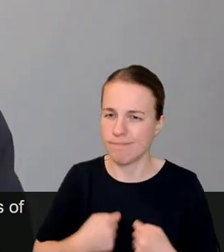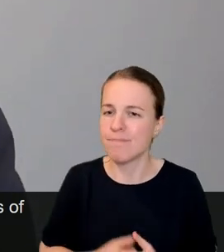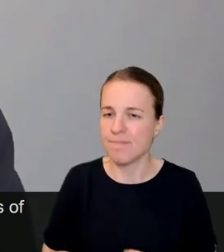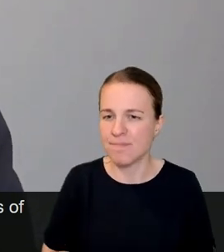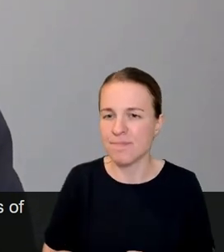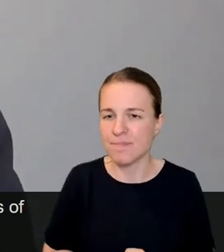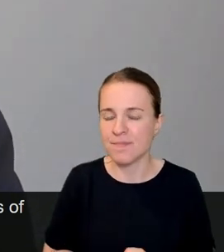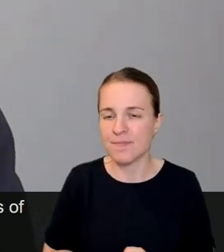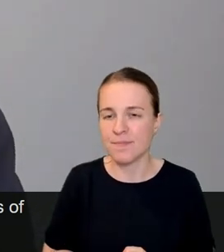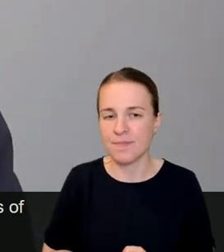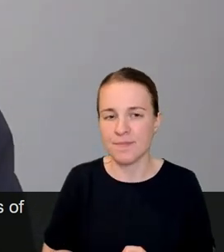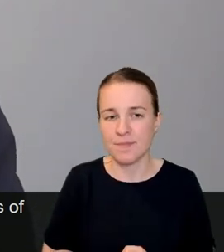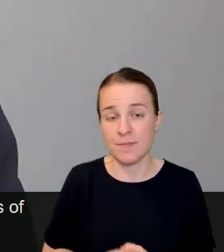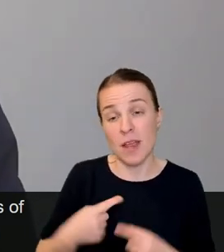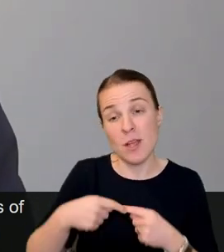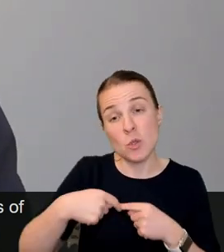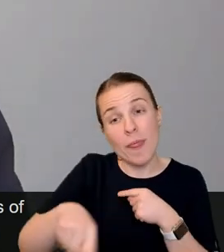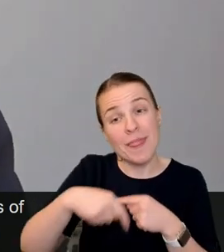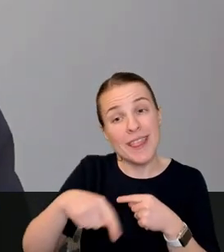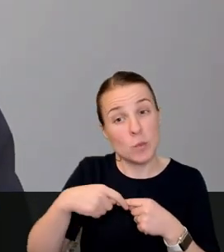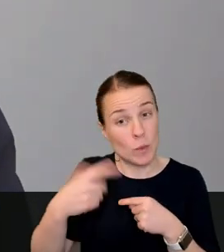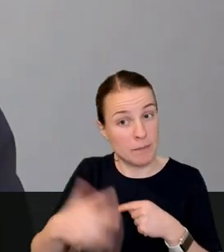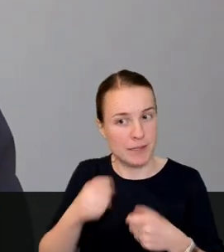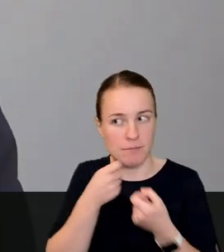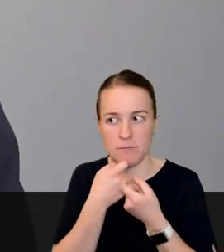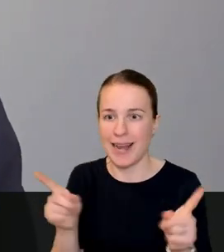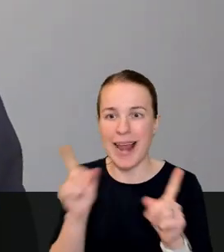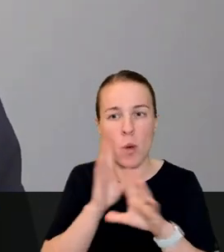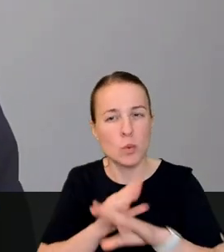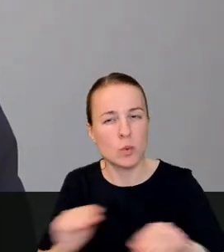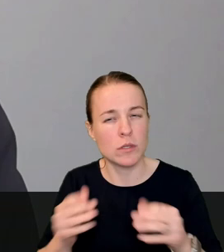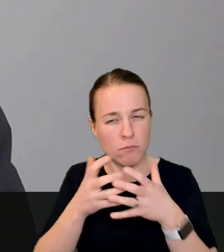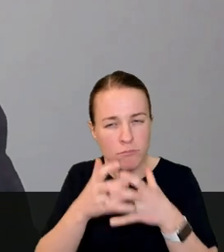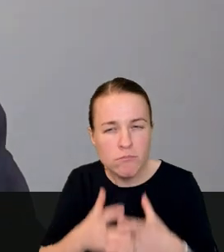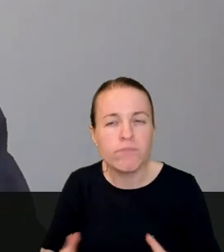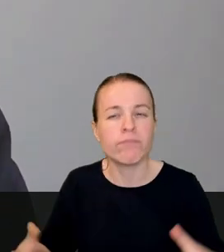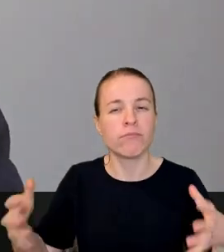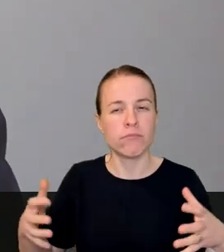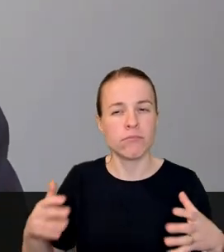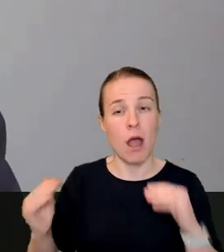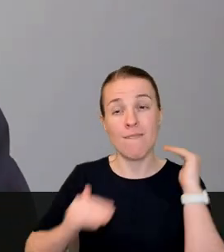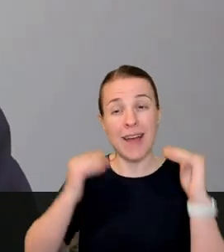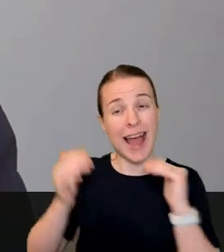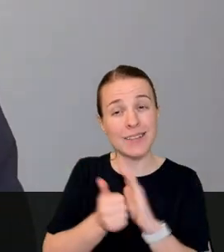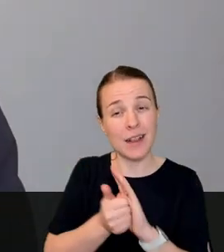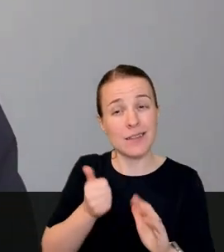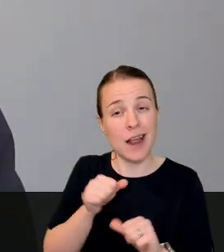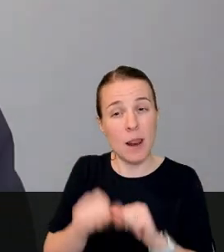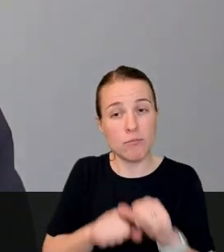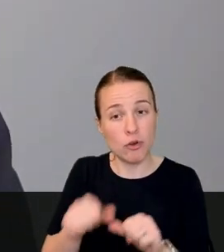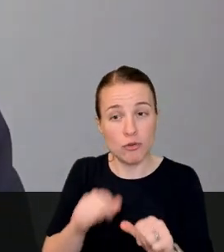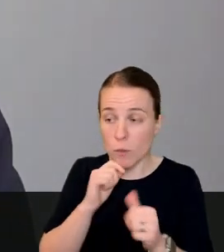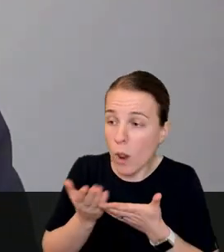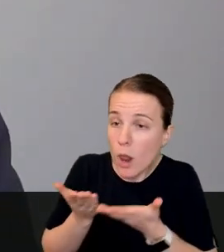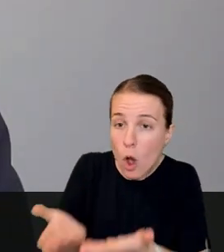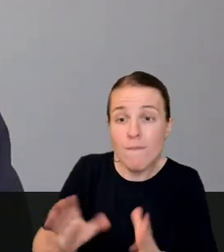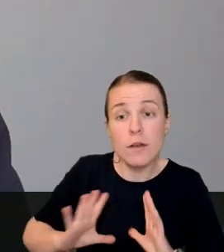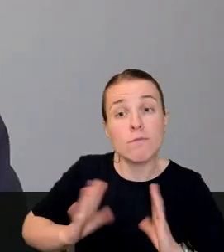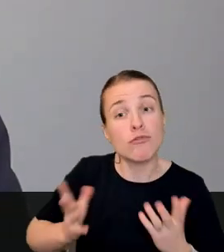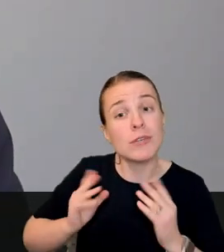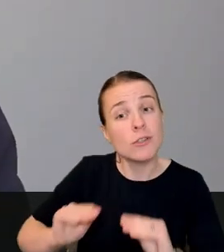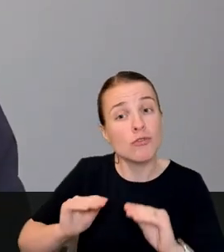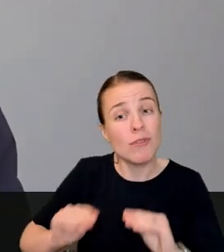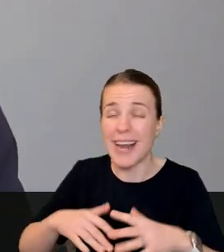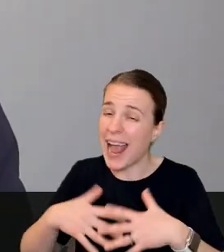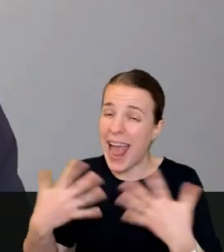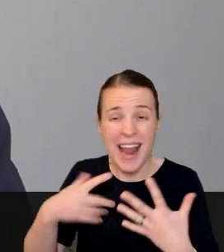to announce a major expansion of our adult skills program with an offer of free training for any Londoner aged